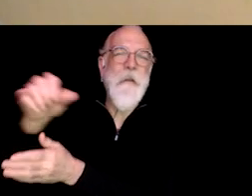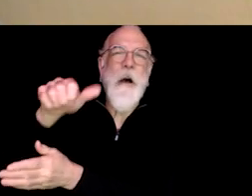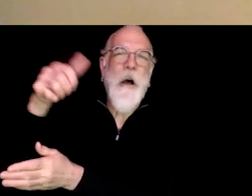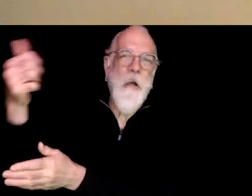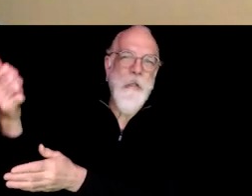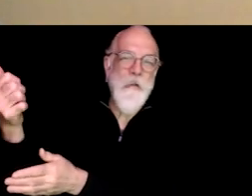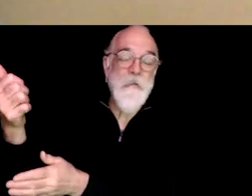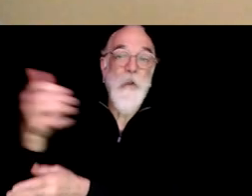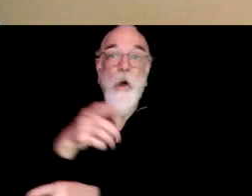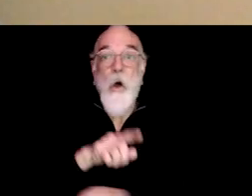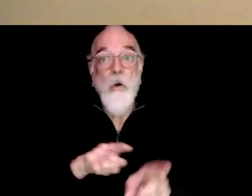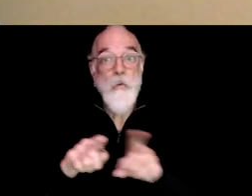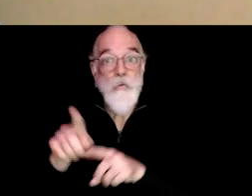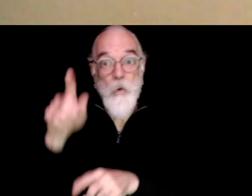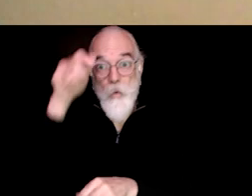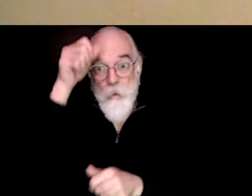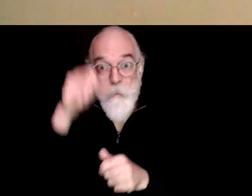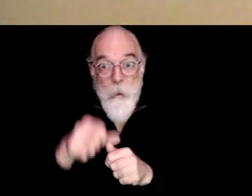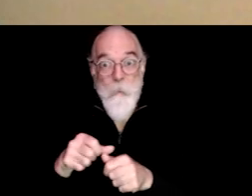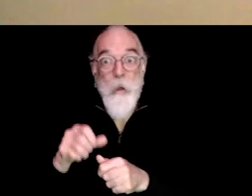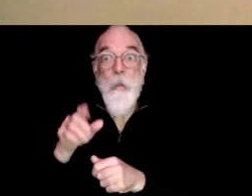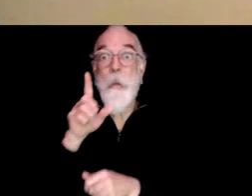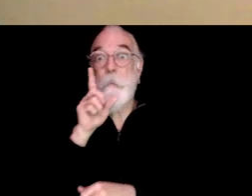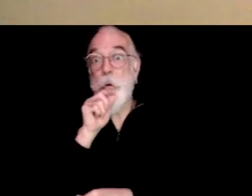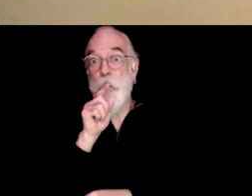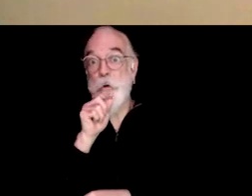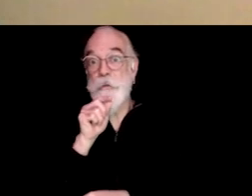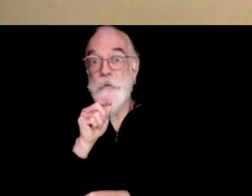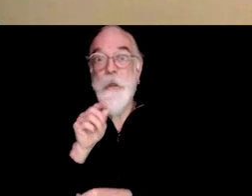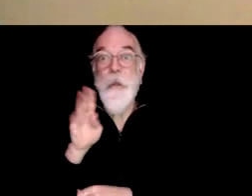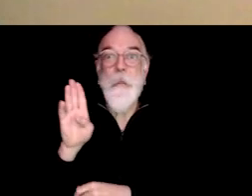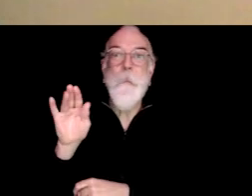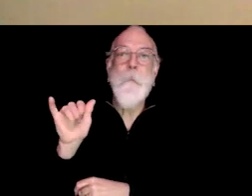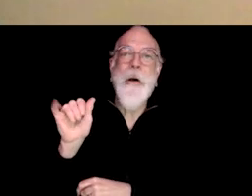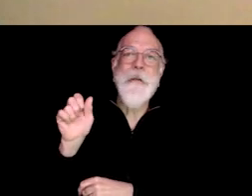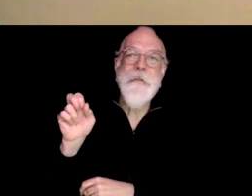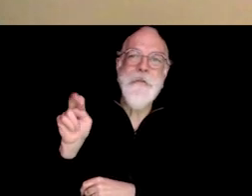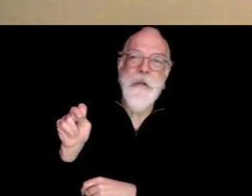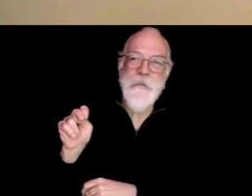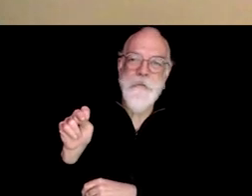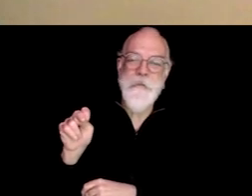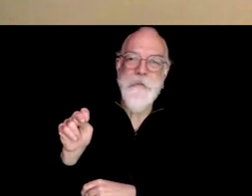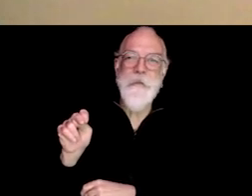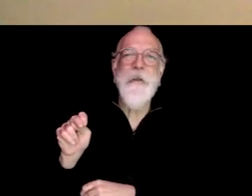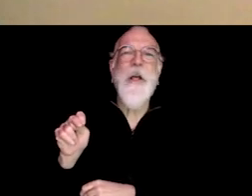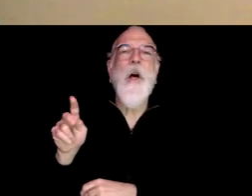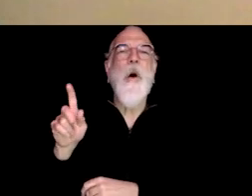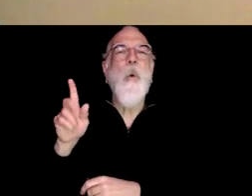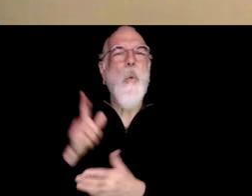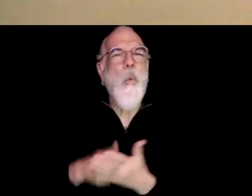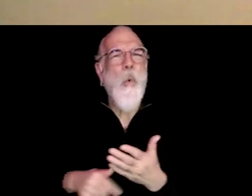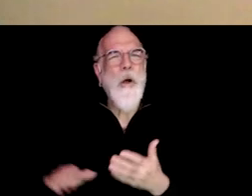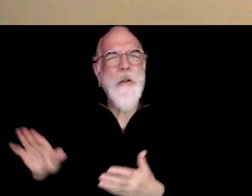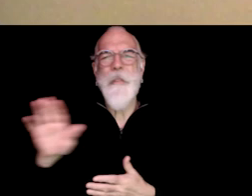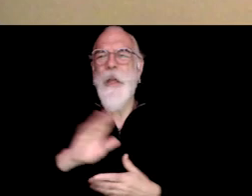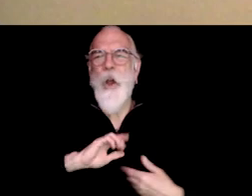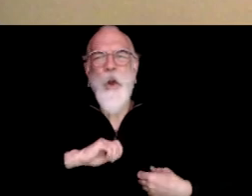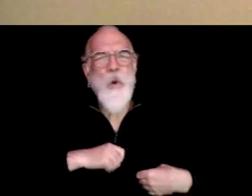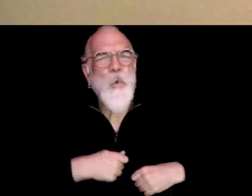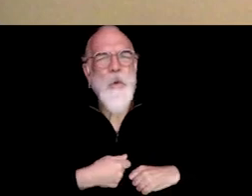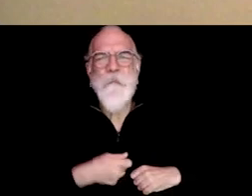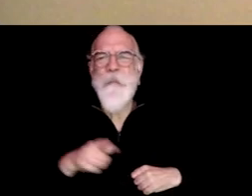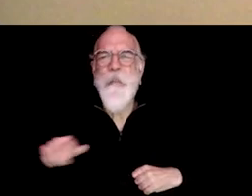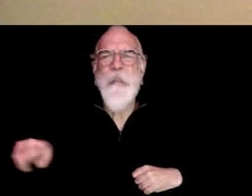remember those birds, the bison, the grief they have felt, and how the